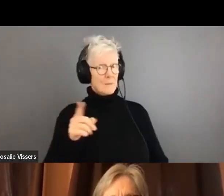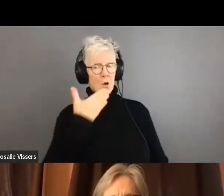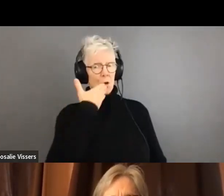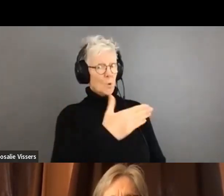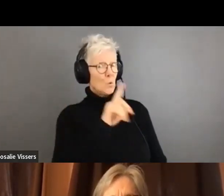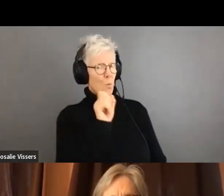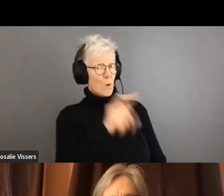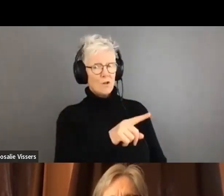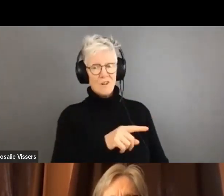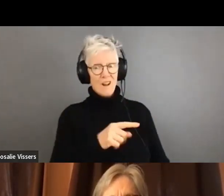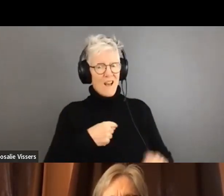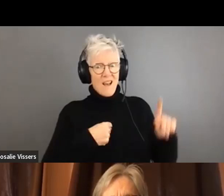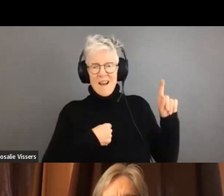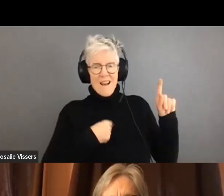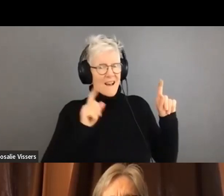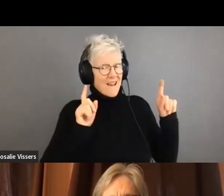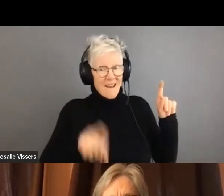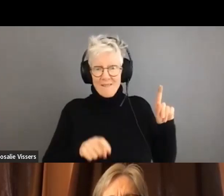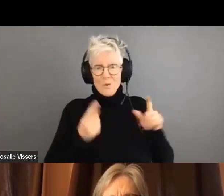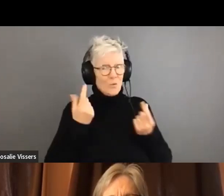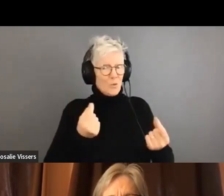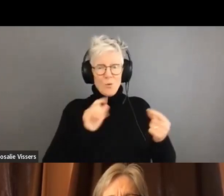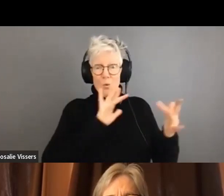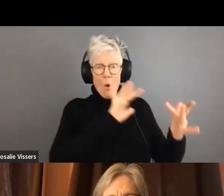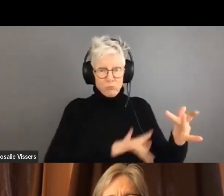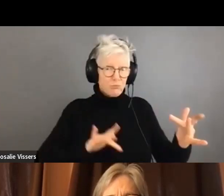know what? I'm raising my hand. I have to do that a lot. I have to reach out to